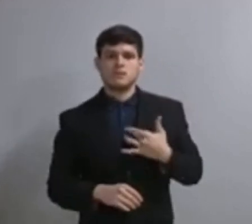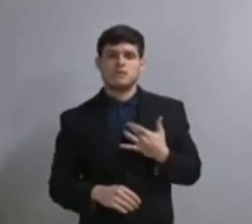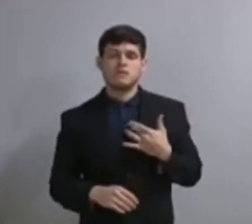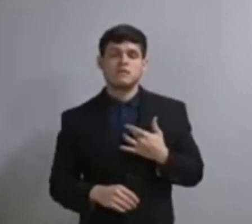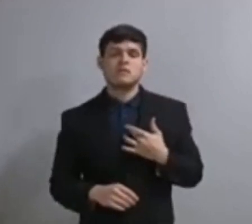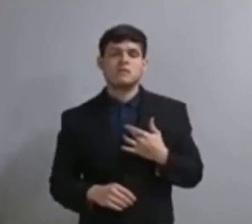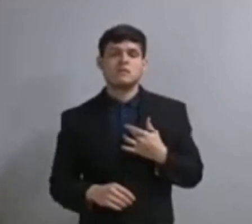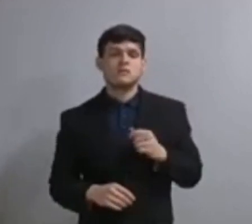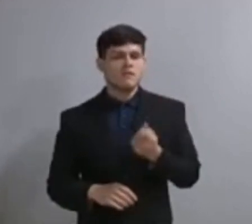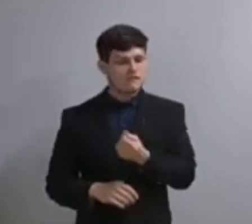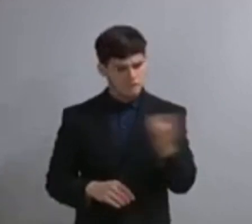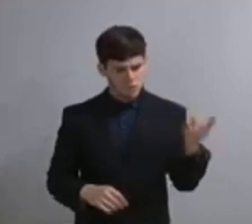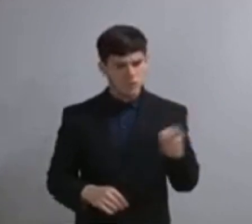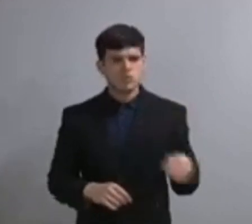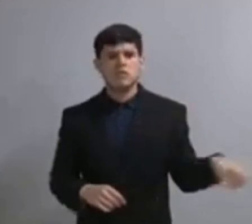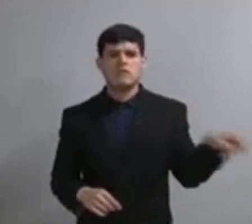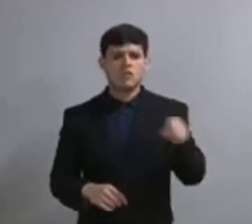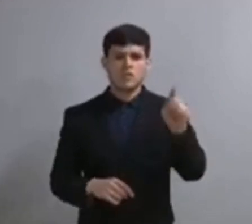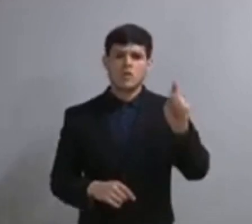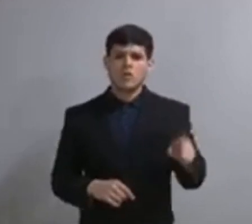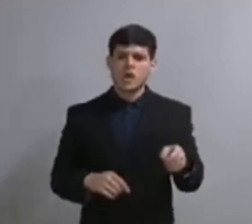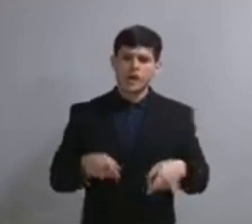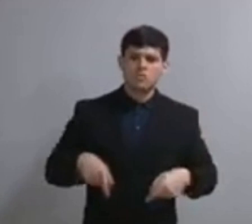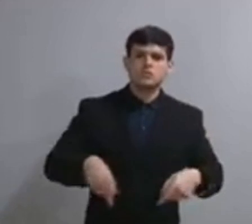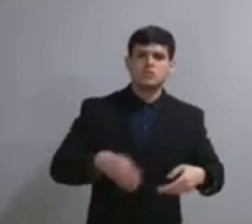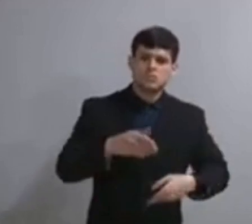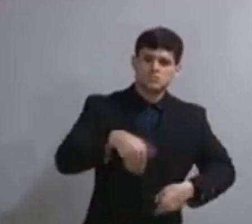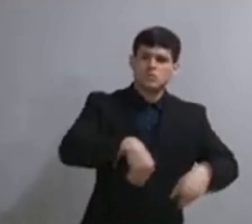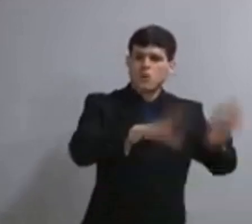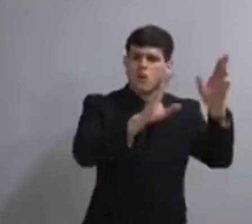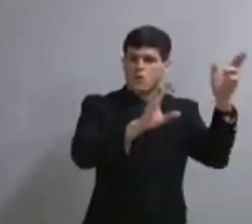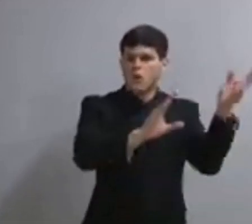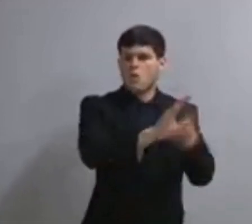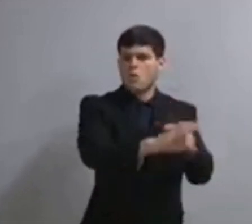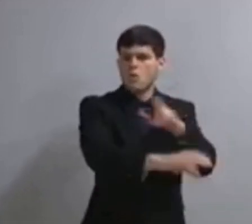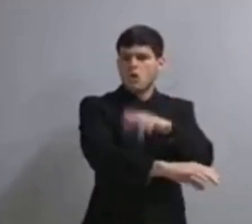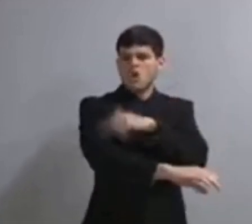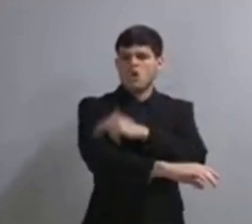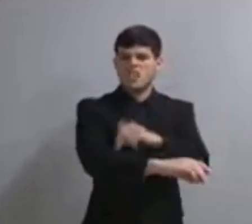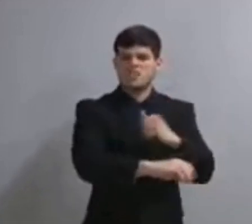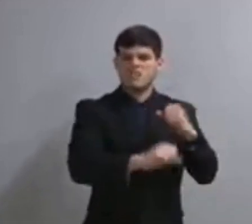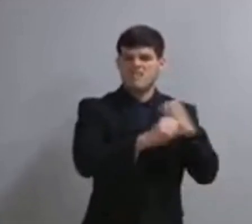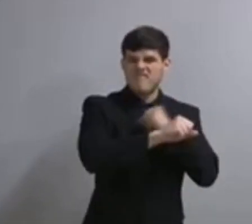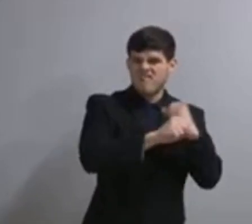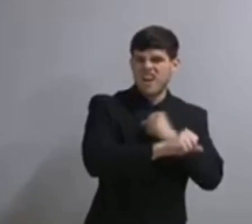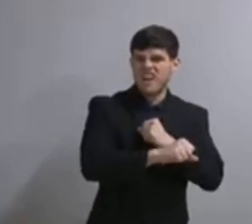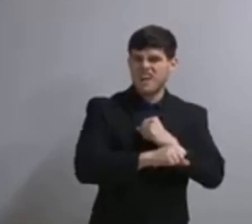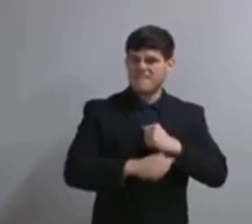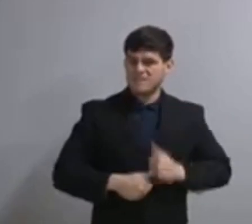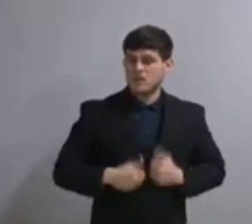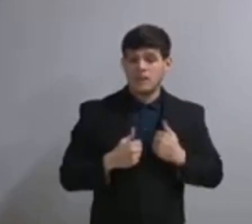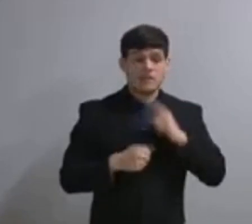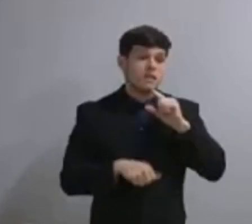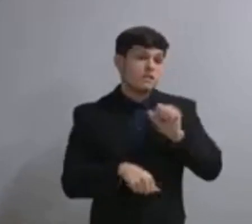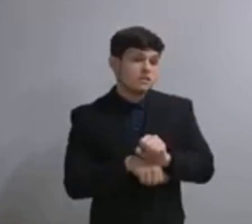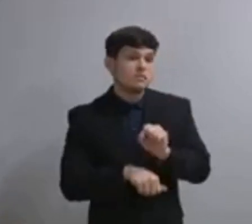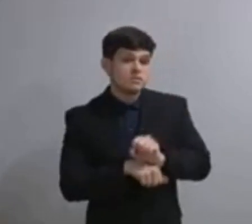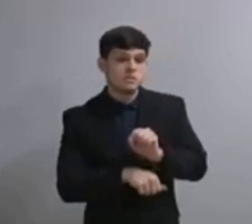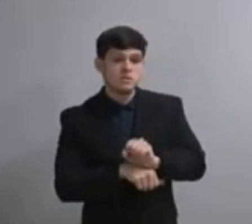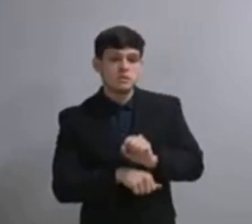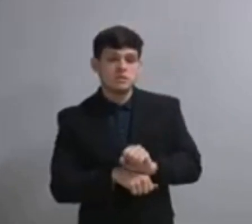There were a couple of you who had to go on hospital admissions to fight for your lives, literally.